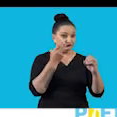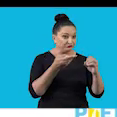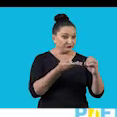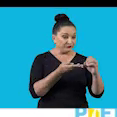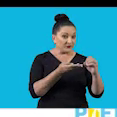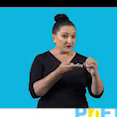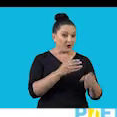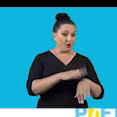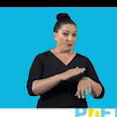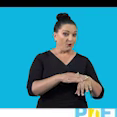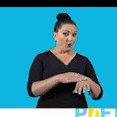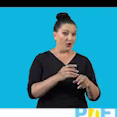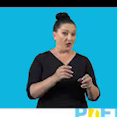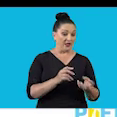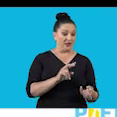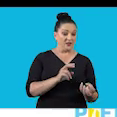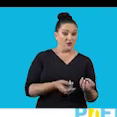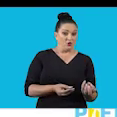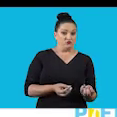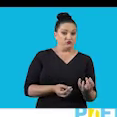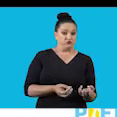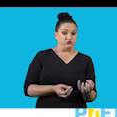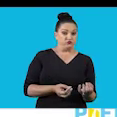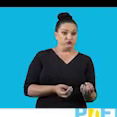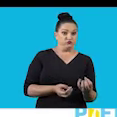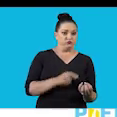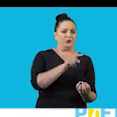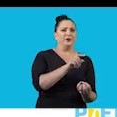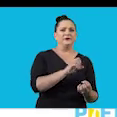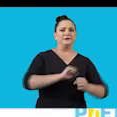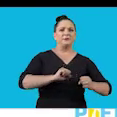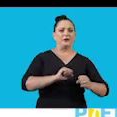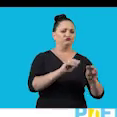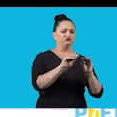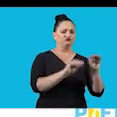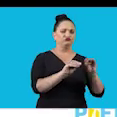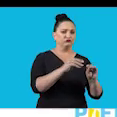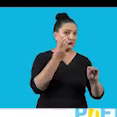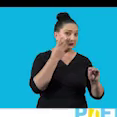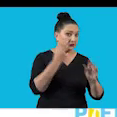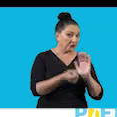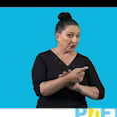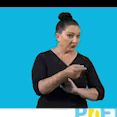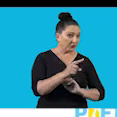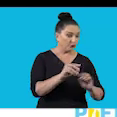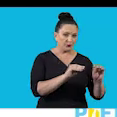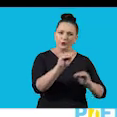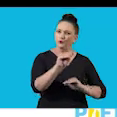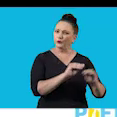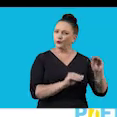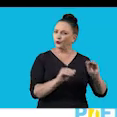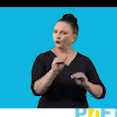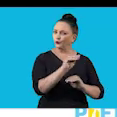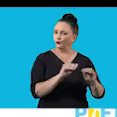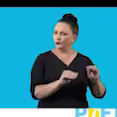here when we're adding energy and when we're removing energy. Take note of the spaces between the particles, the movement, how do they